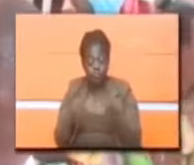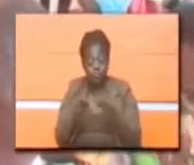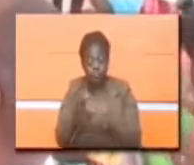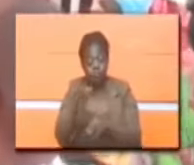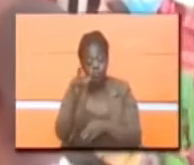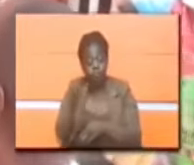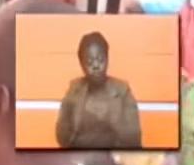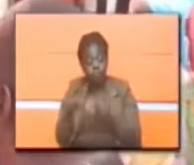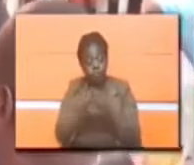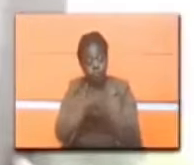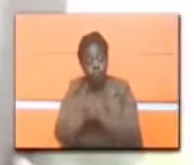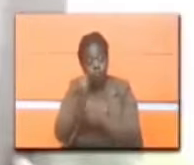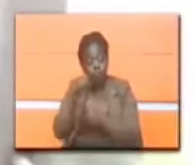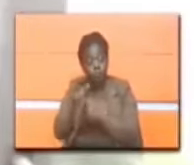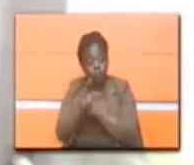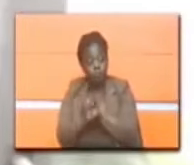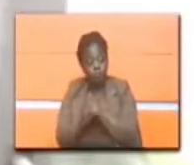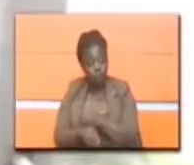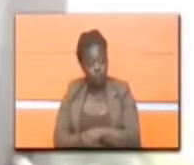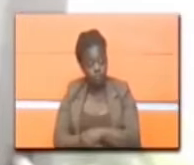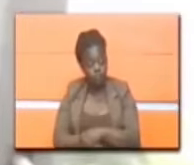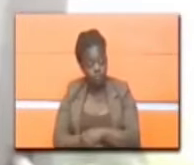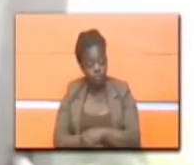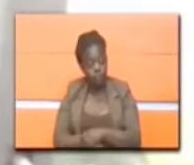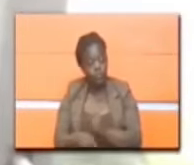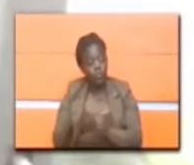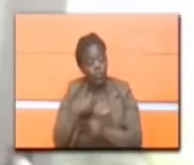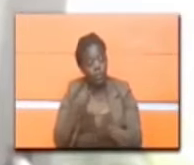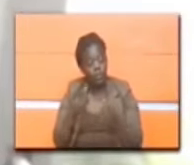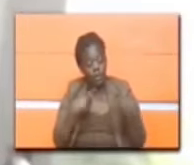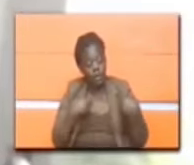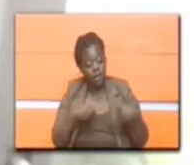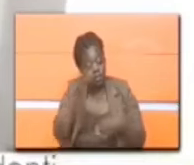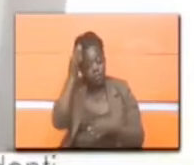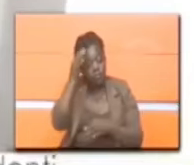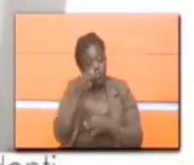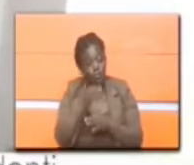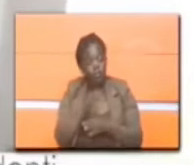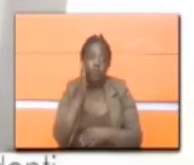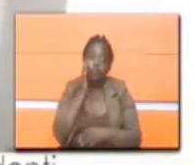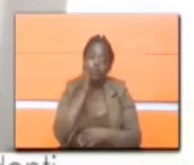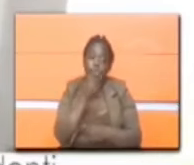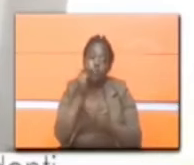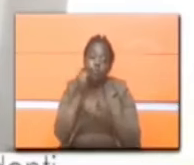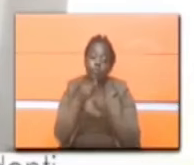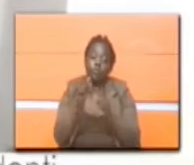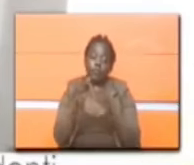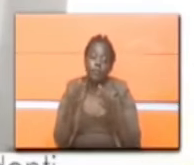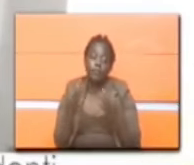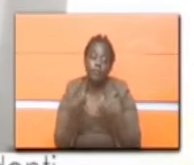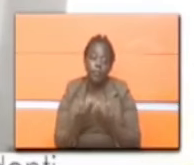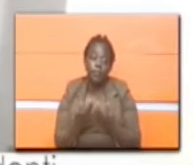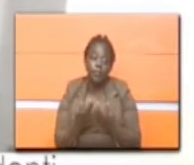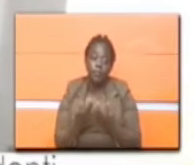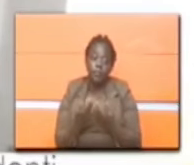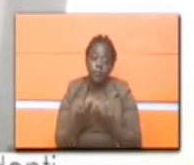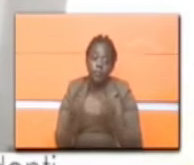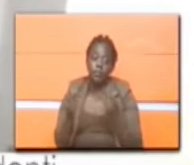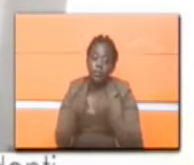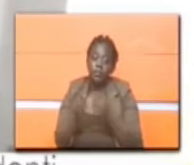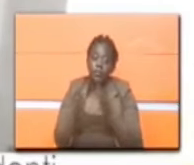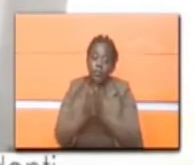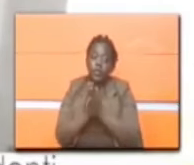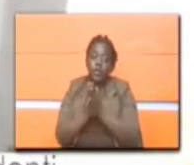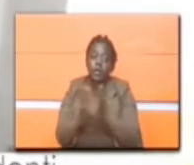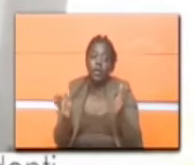era abadde ayagala ensi ye. I extend heartfelt condolences to the bereaved family and the